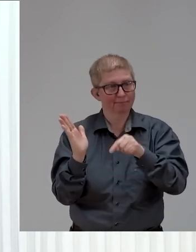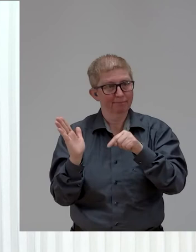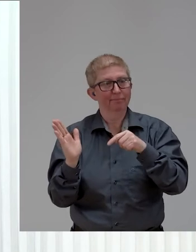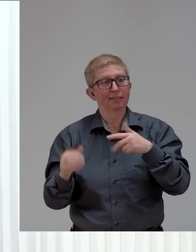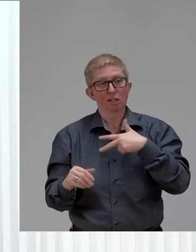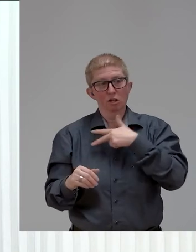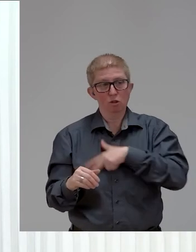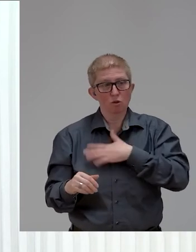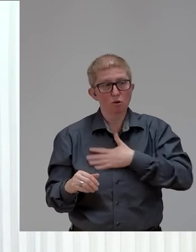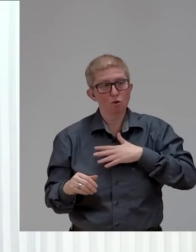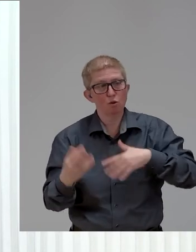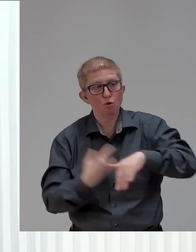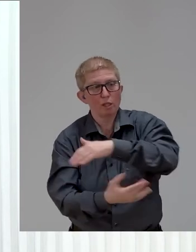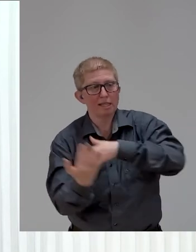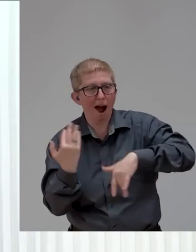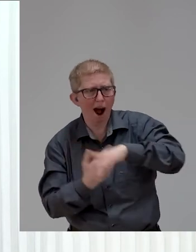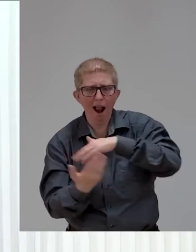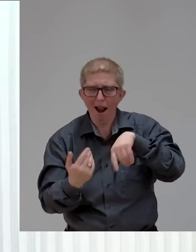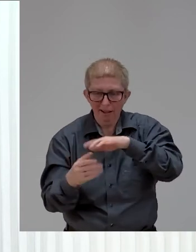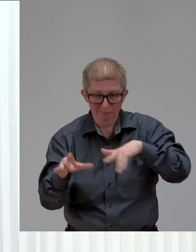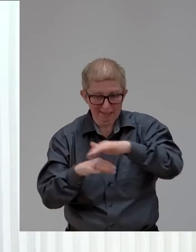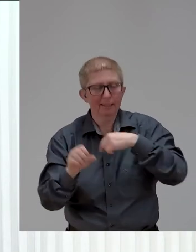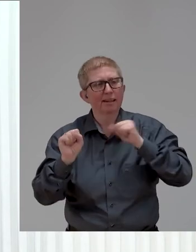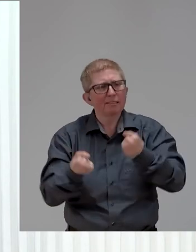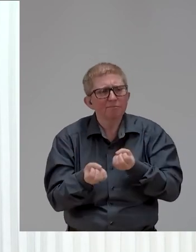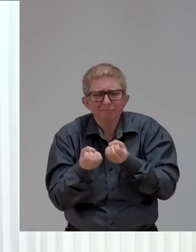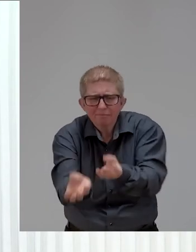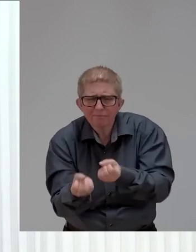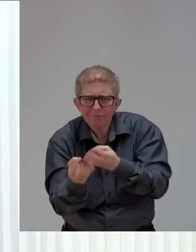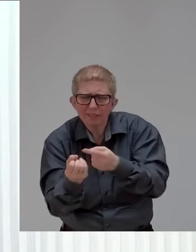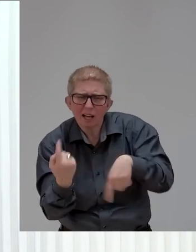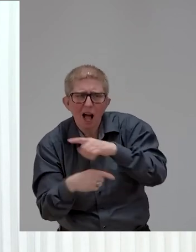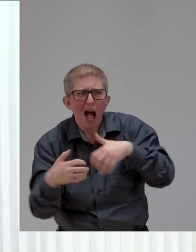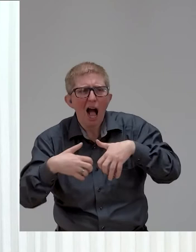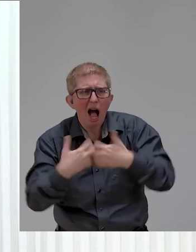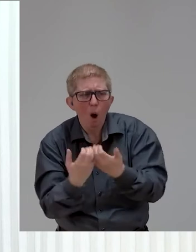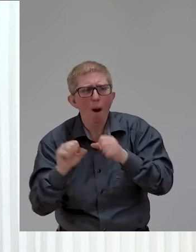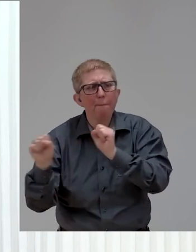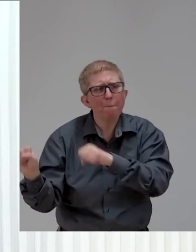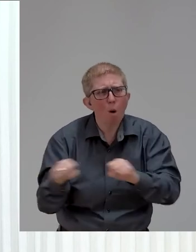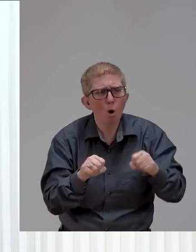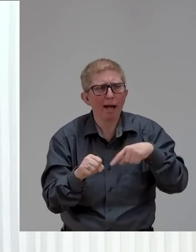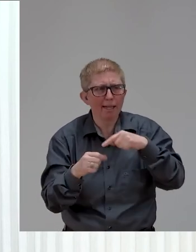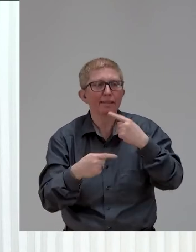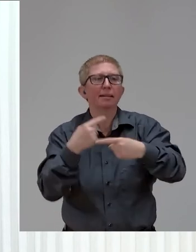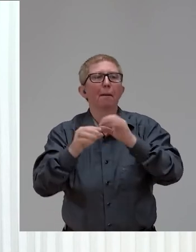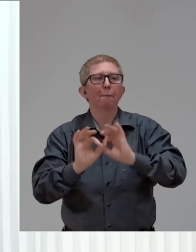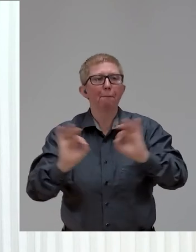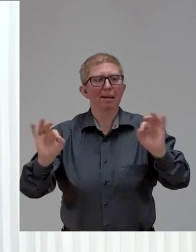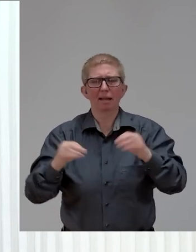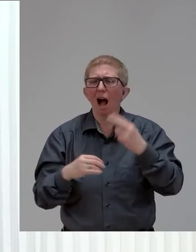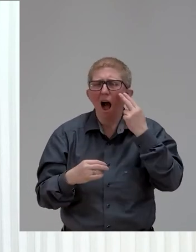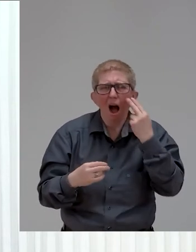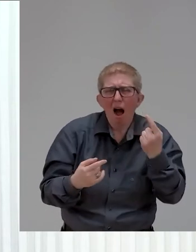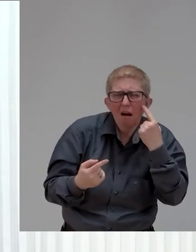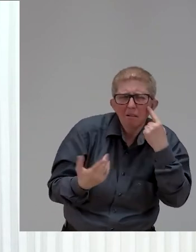inclusion. These priorities are also reflected in our new strategic vision for Africa and the vision we are developing for Latin America and the